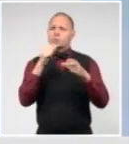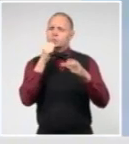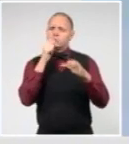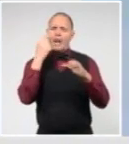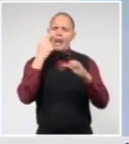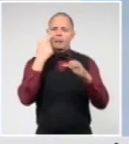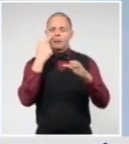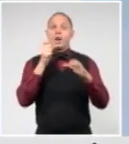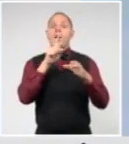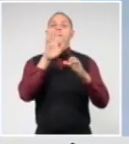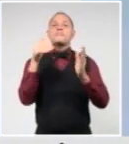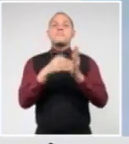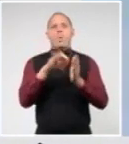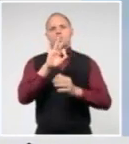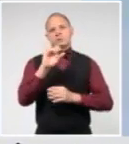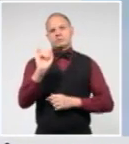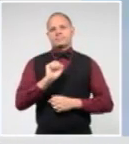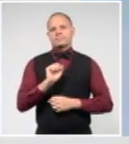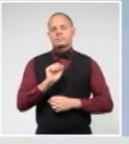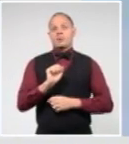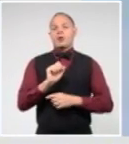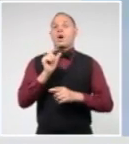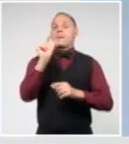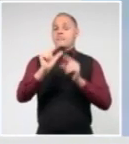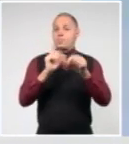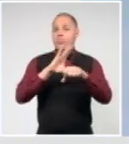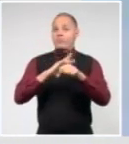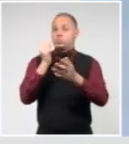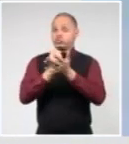1,729 people are hospitalized in Cuba.